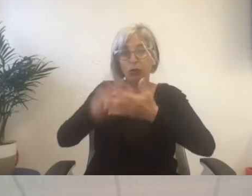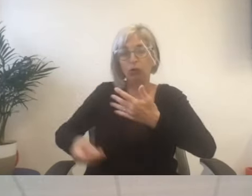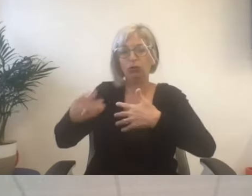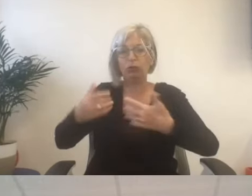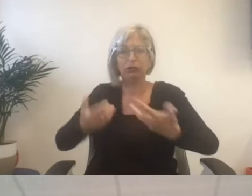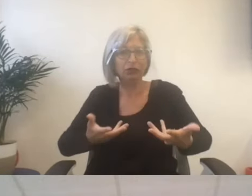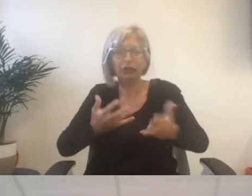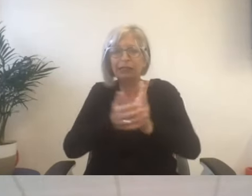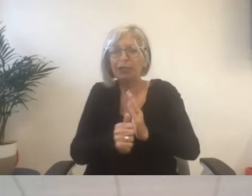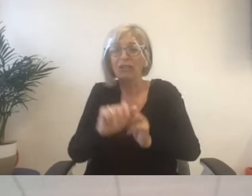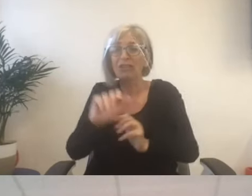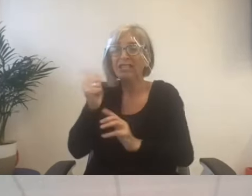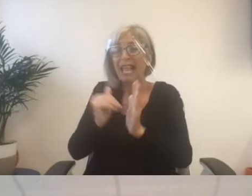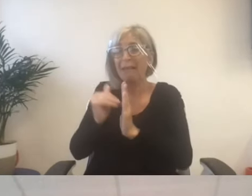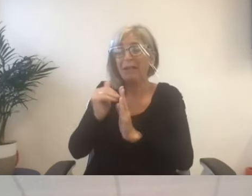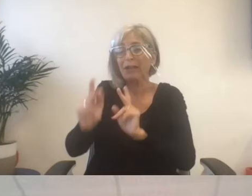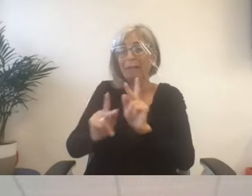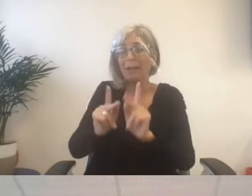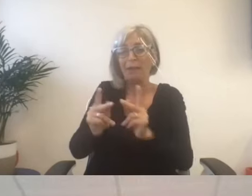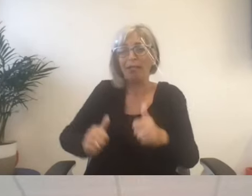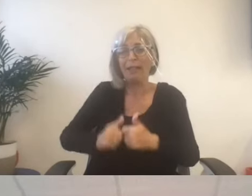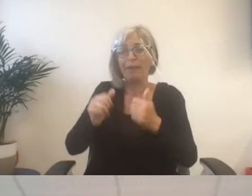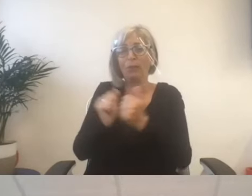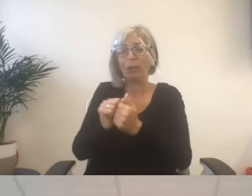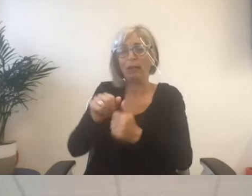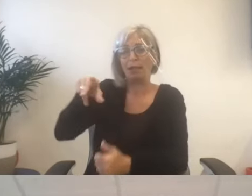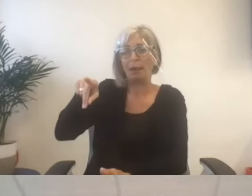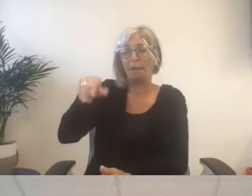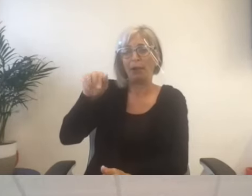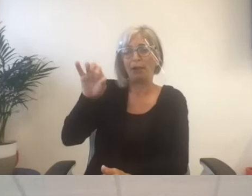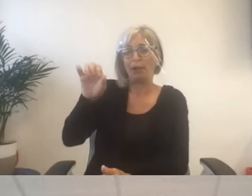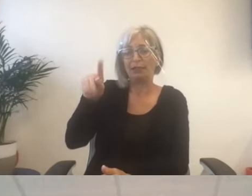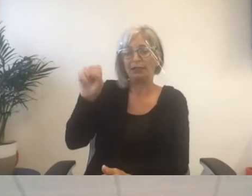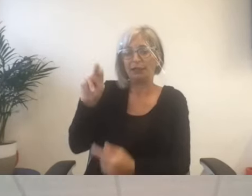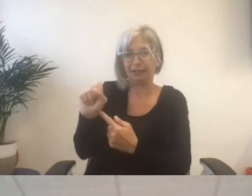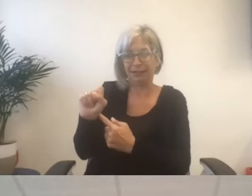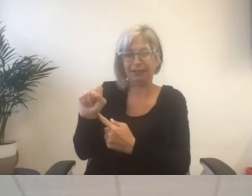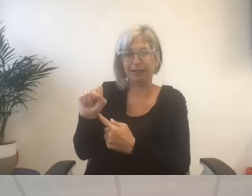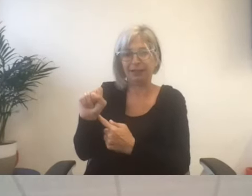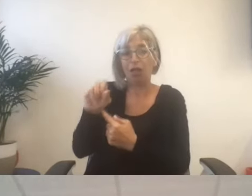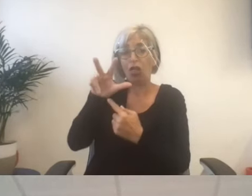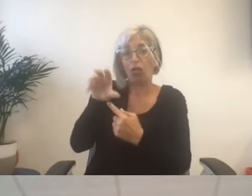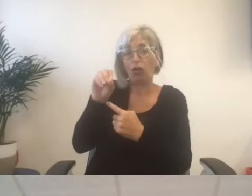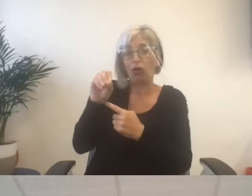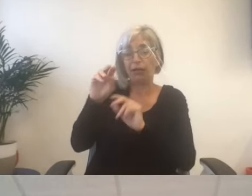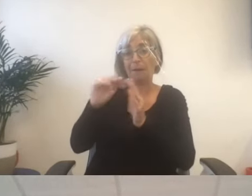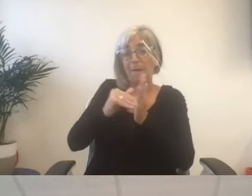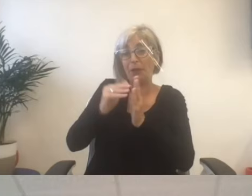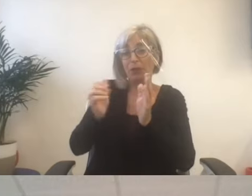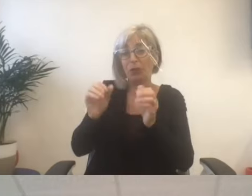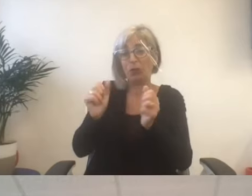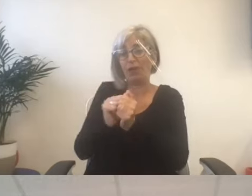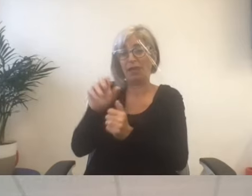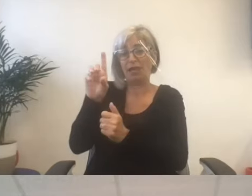10 million people in this world living with Parkinson's. There are 30,000 that have Huntington's, 30 million with dyslexia. And by